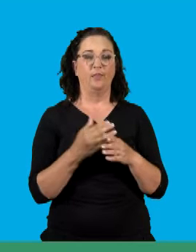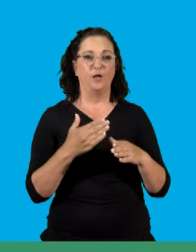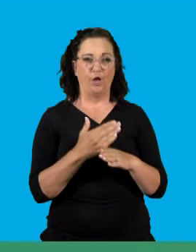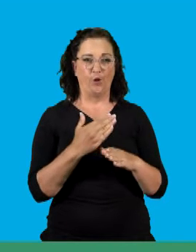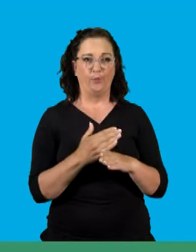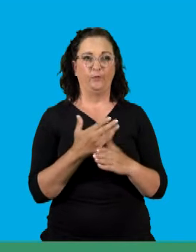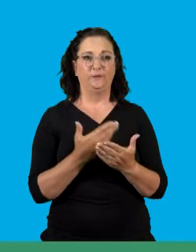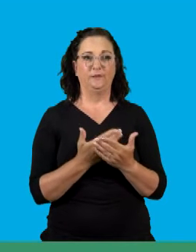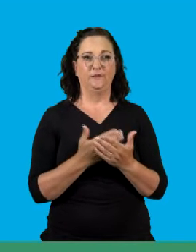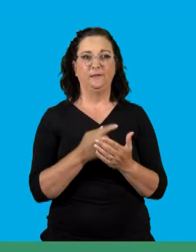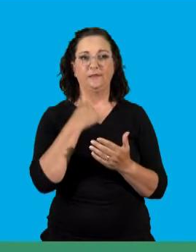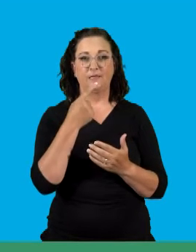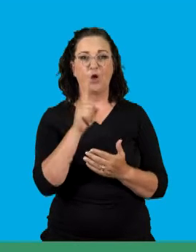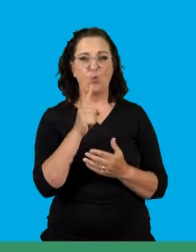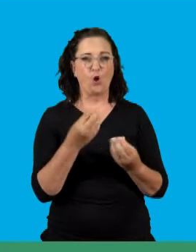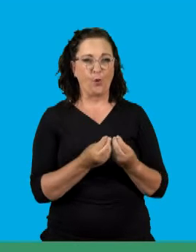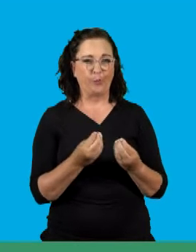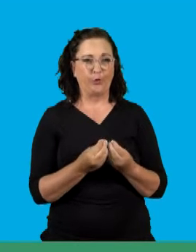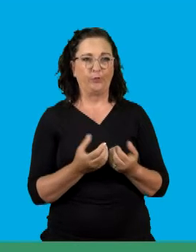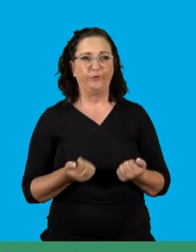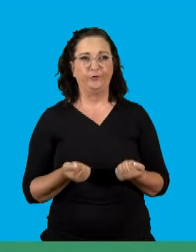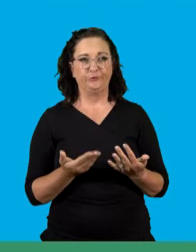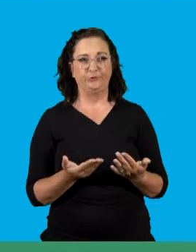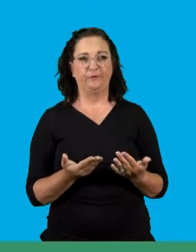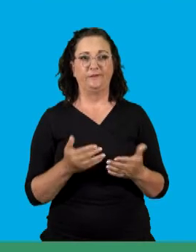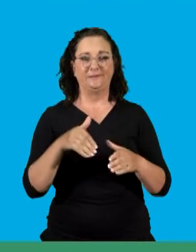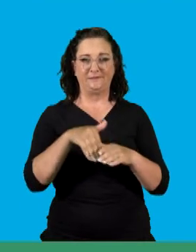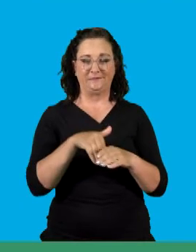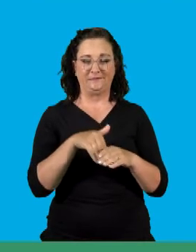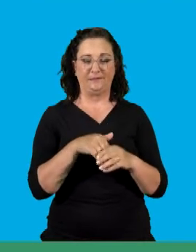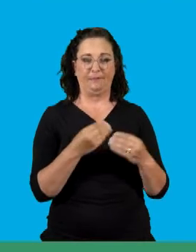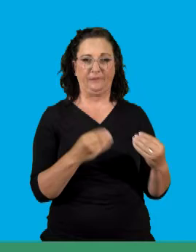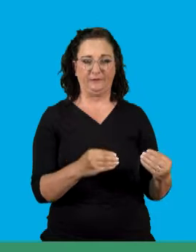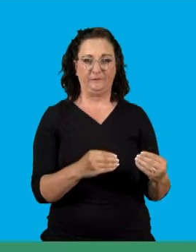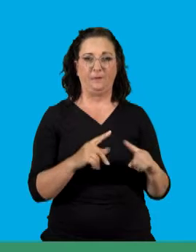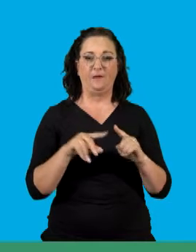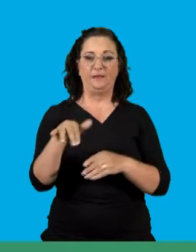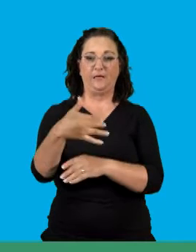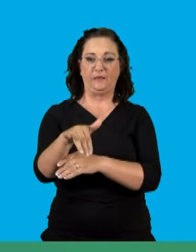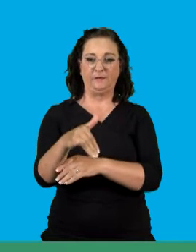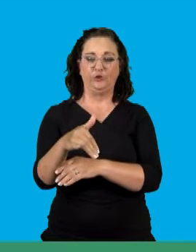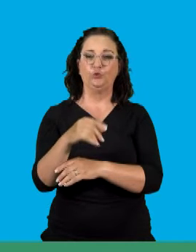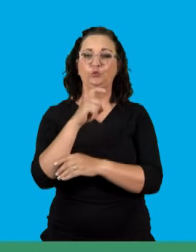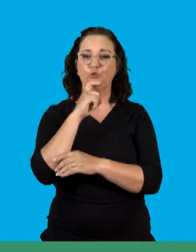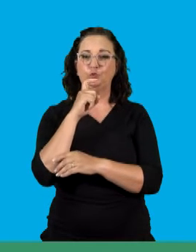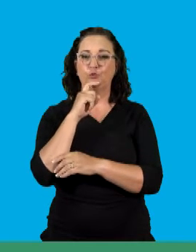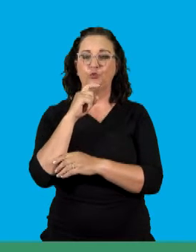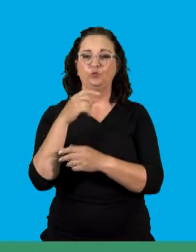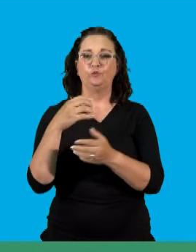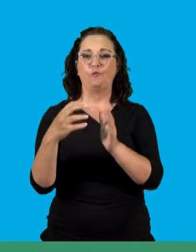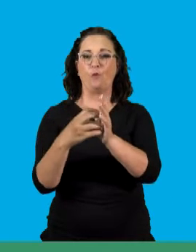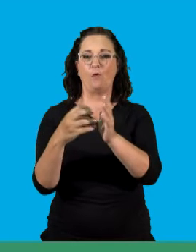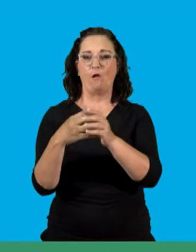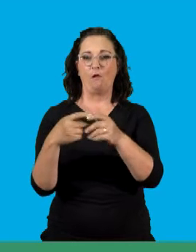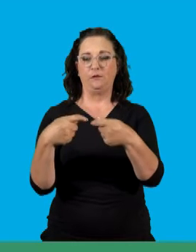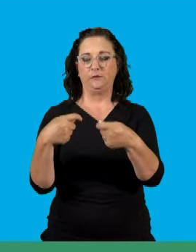they indicate the taste, the type of product or service of the business, whereas with external, they use data from the